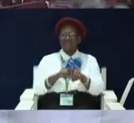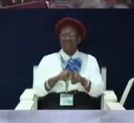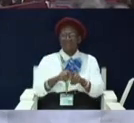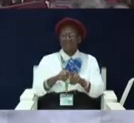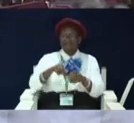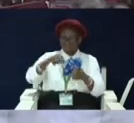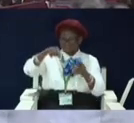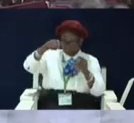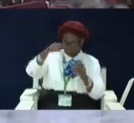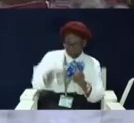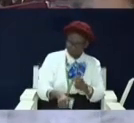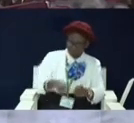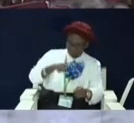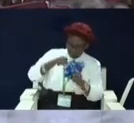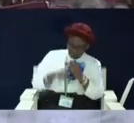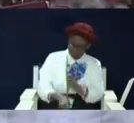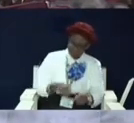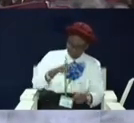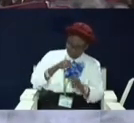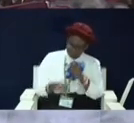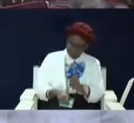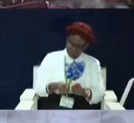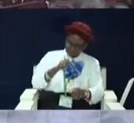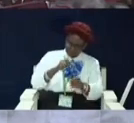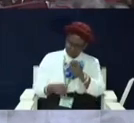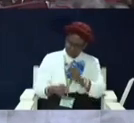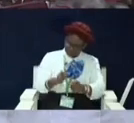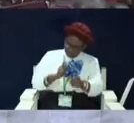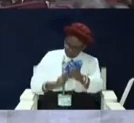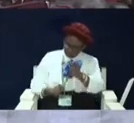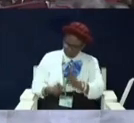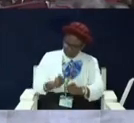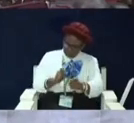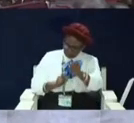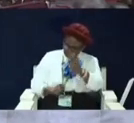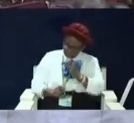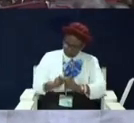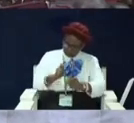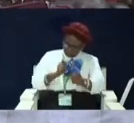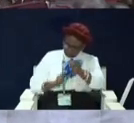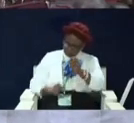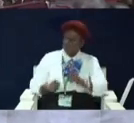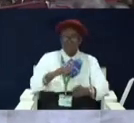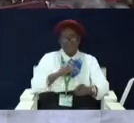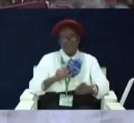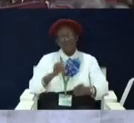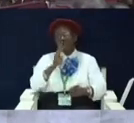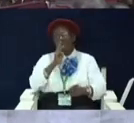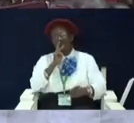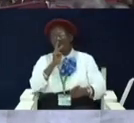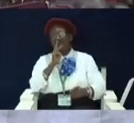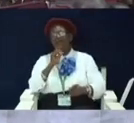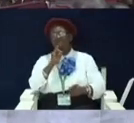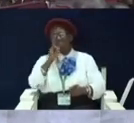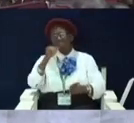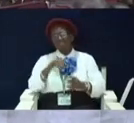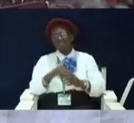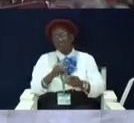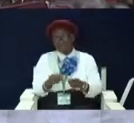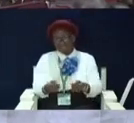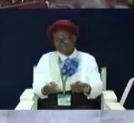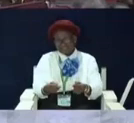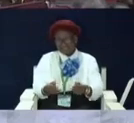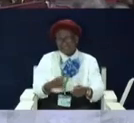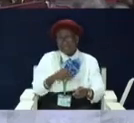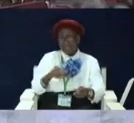kanga. You know there is water under the ground. Pe omi nbe ninu lele. You are digging and digging.